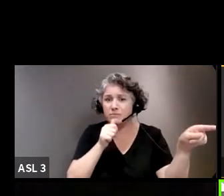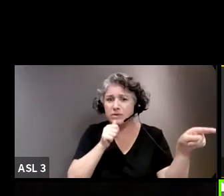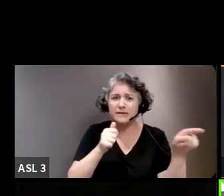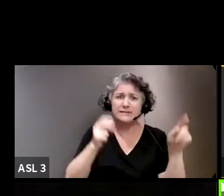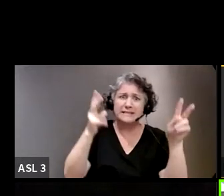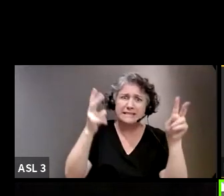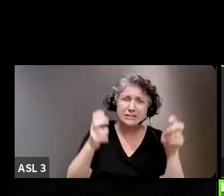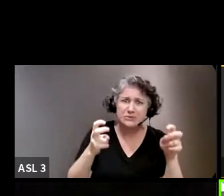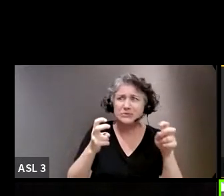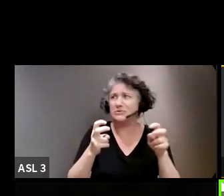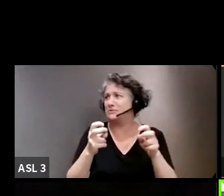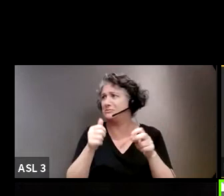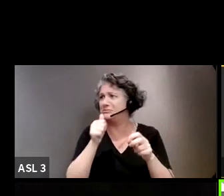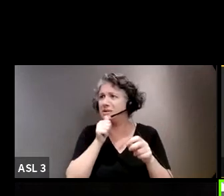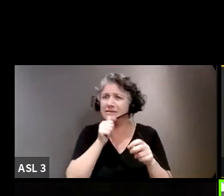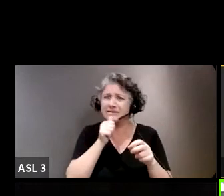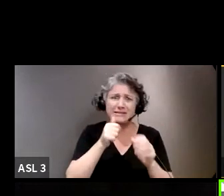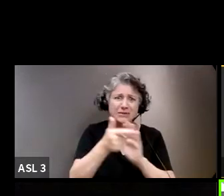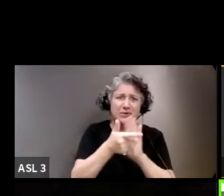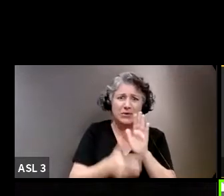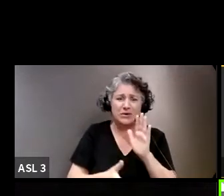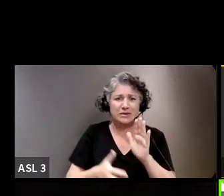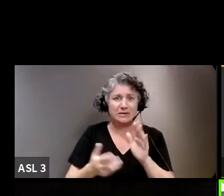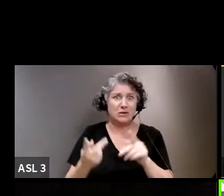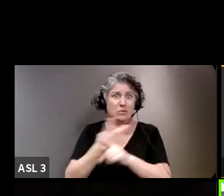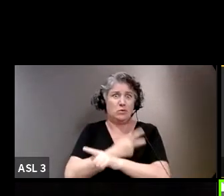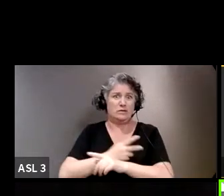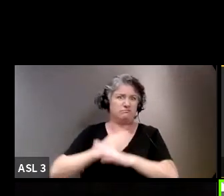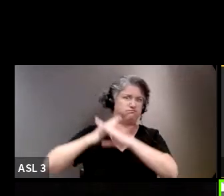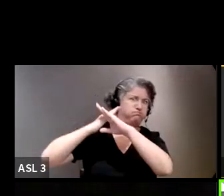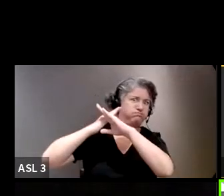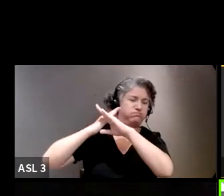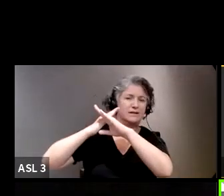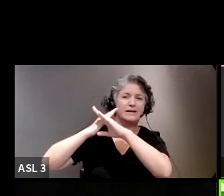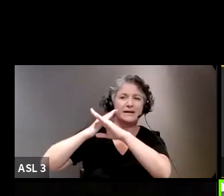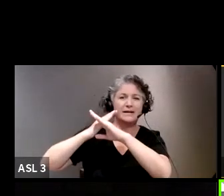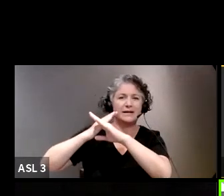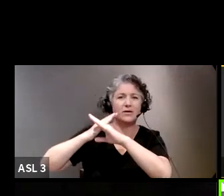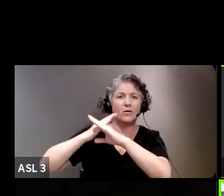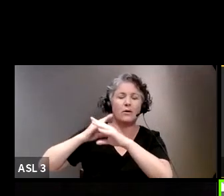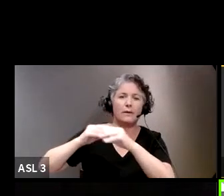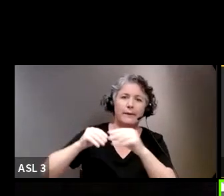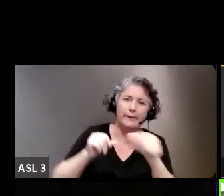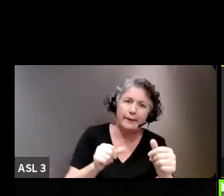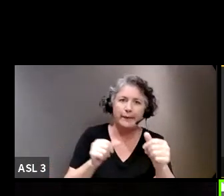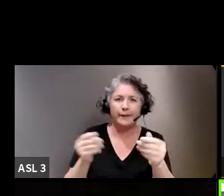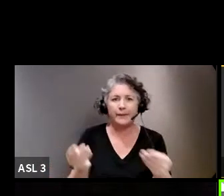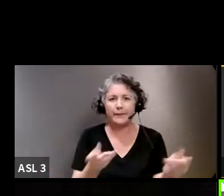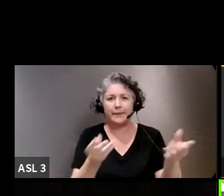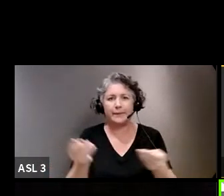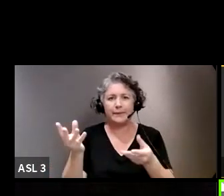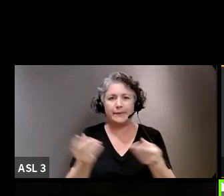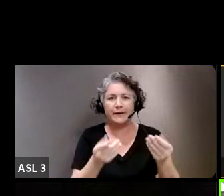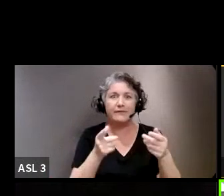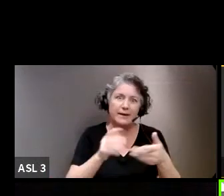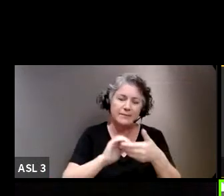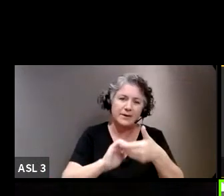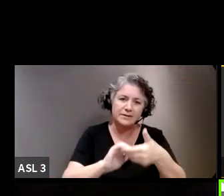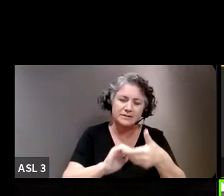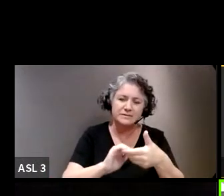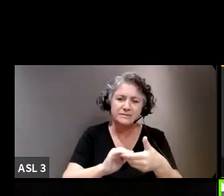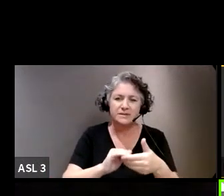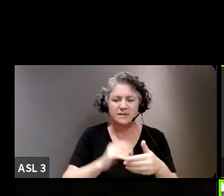were the biggest enablers or disablers of progress around those partnerships we anticipate that will still be